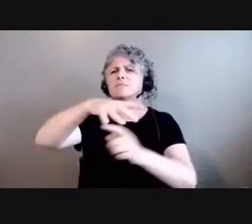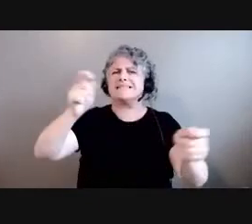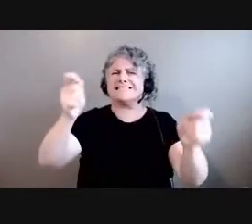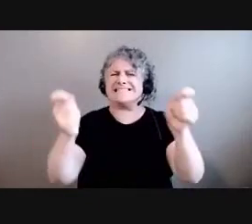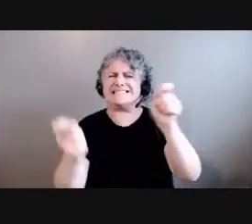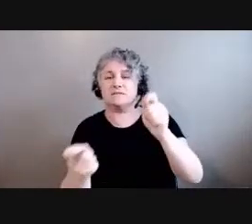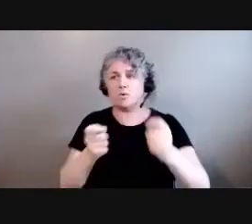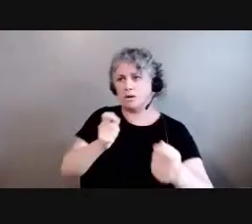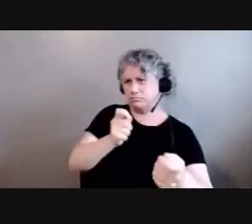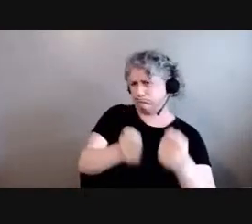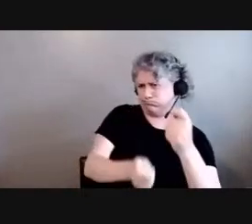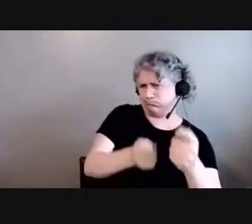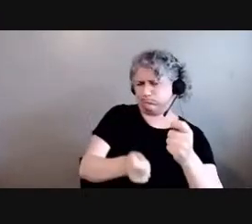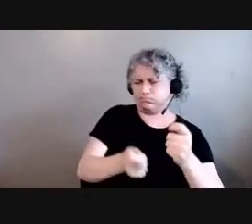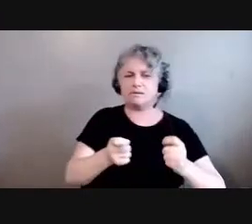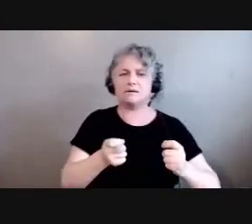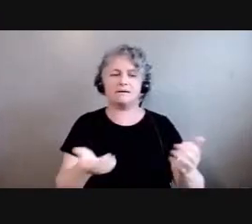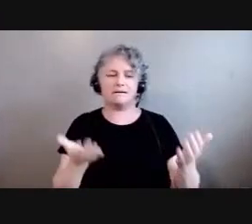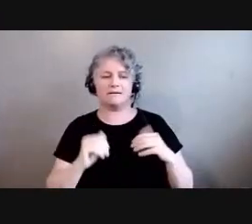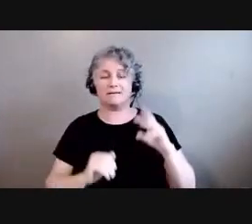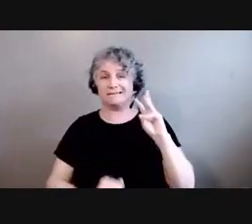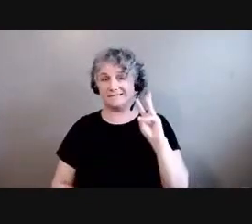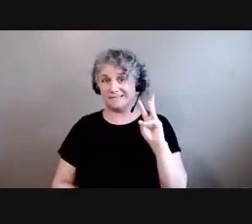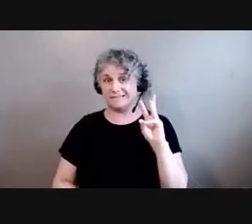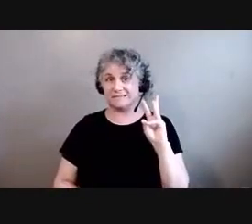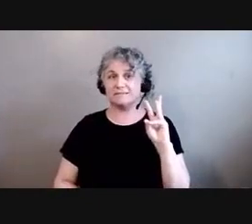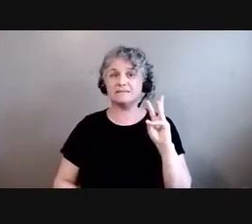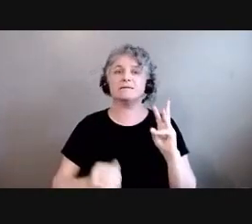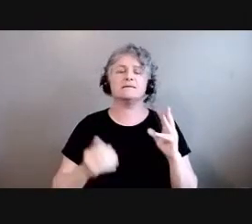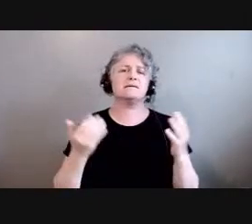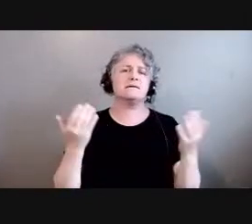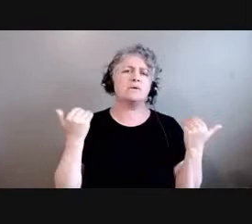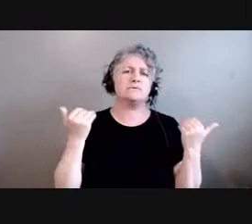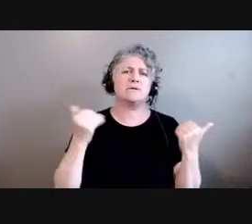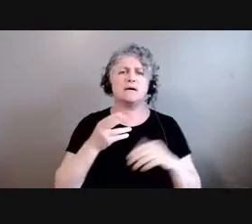6, honor Montana's outdoor legacy.